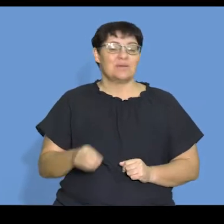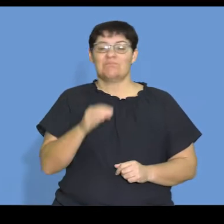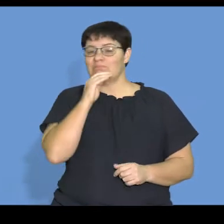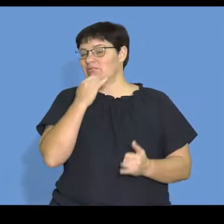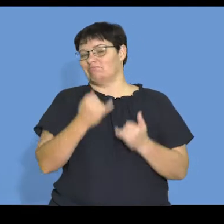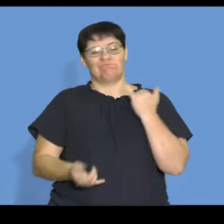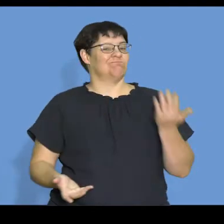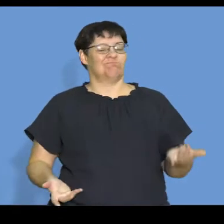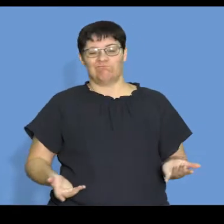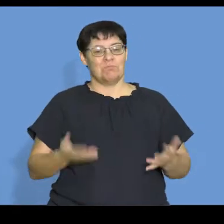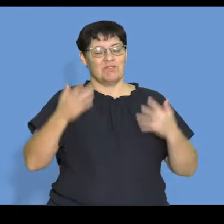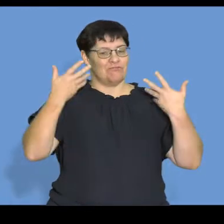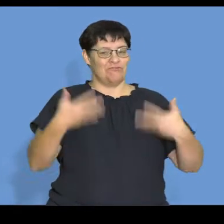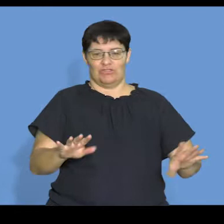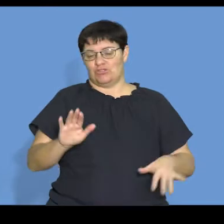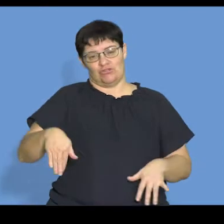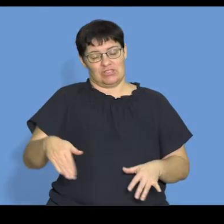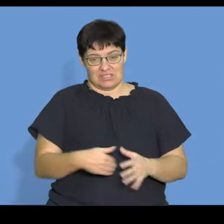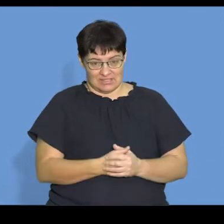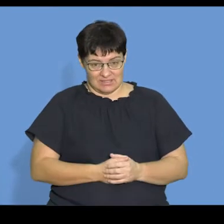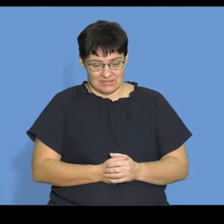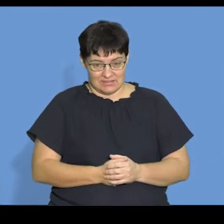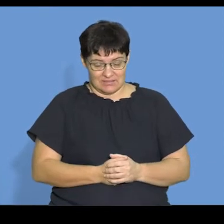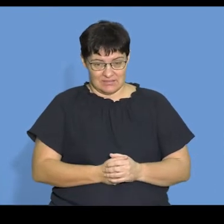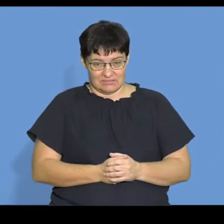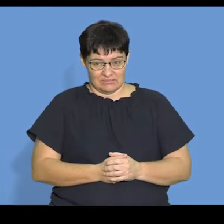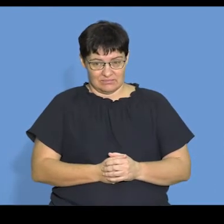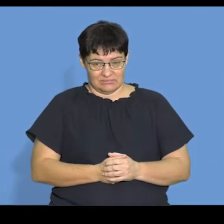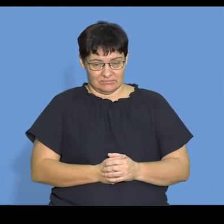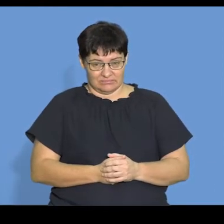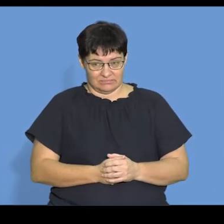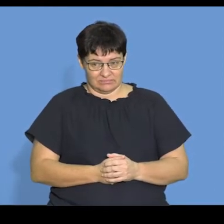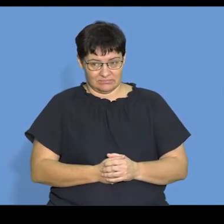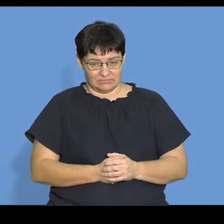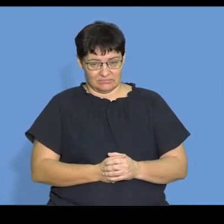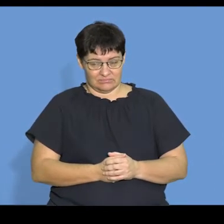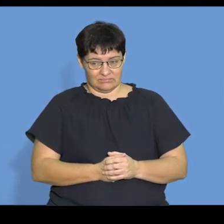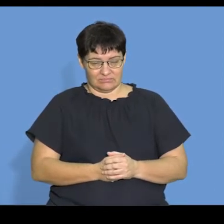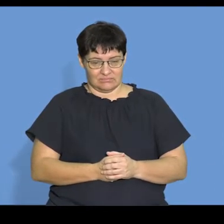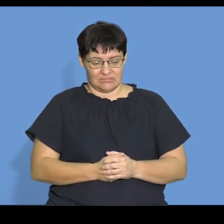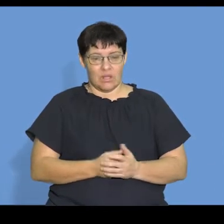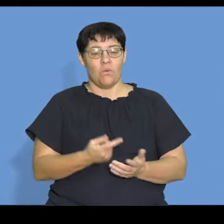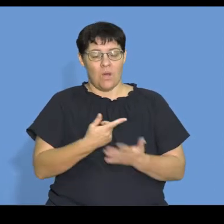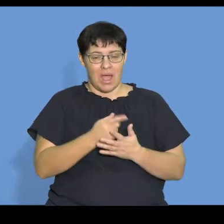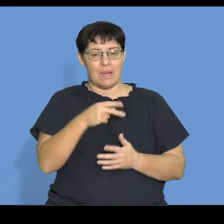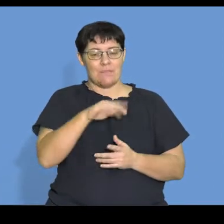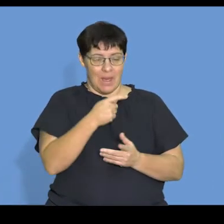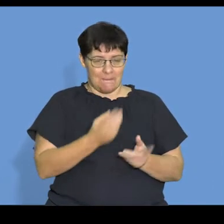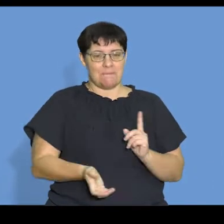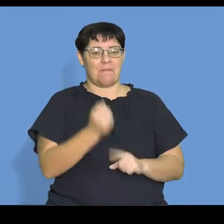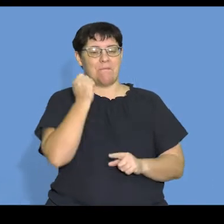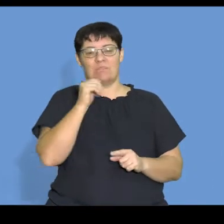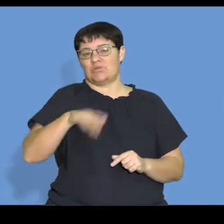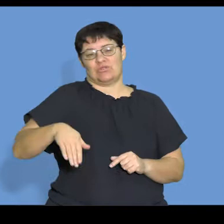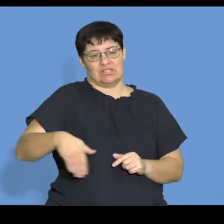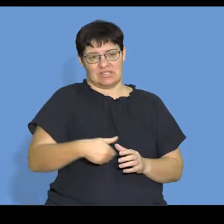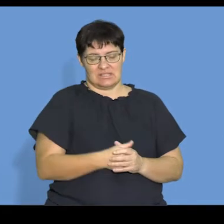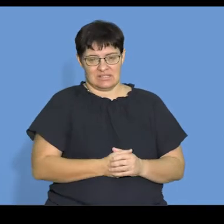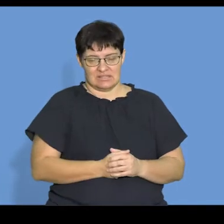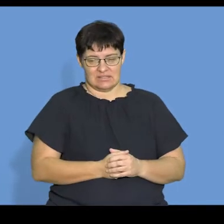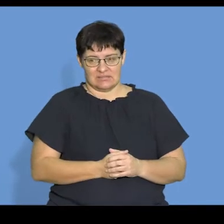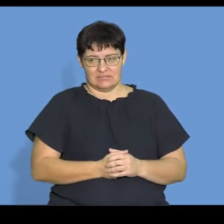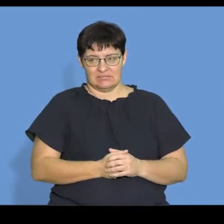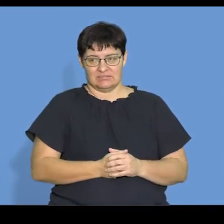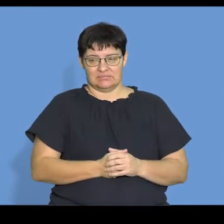quotient when you are dividing, then you haven't found all the prime factors of that particular number that you would have been given at that